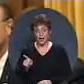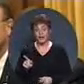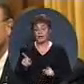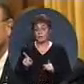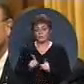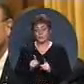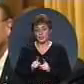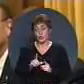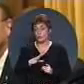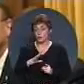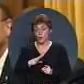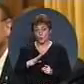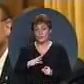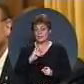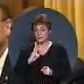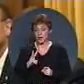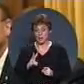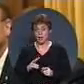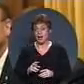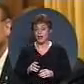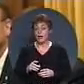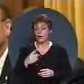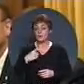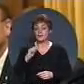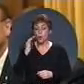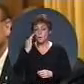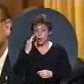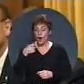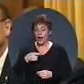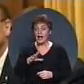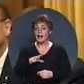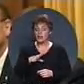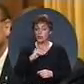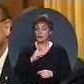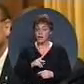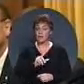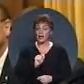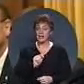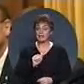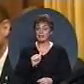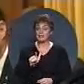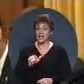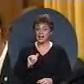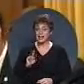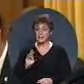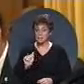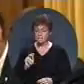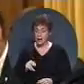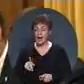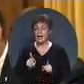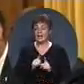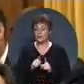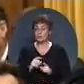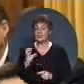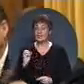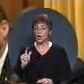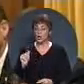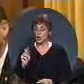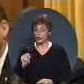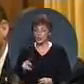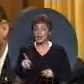Afghanistan civilians, as if there's a moral equivalence between the Taliban and the democratic government of Afghanistan and the NATO